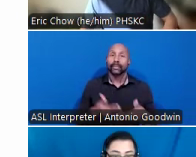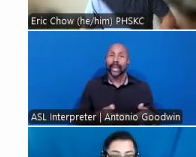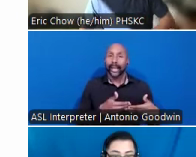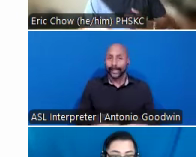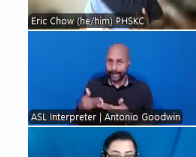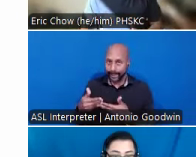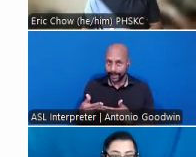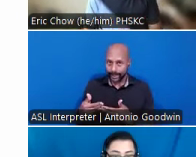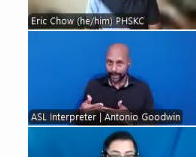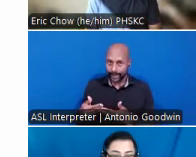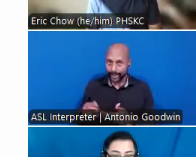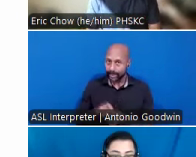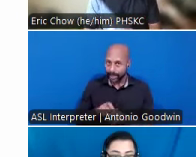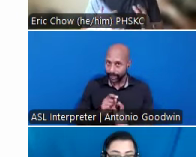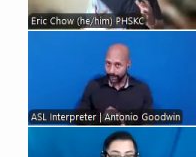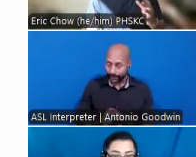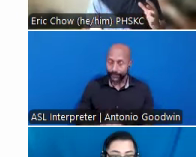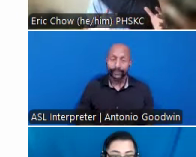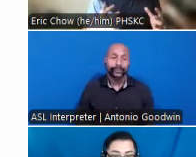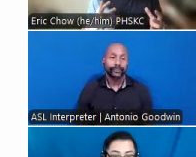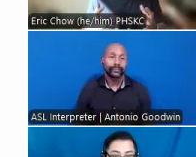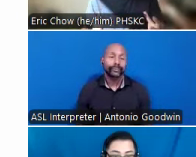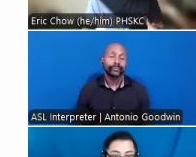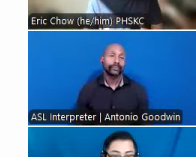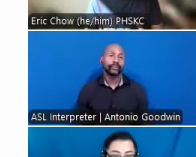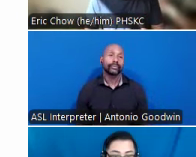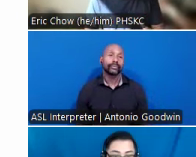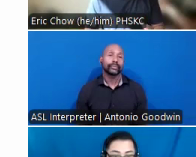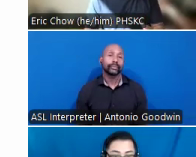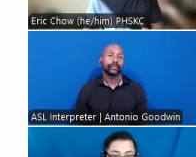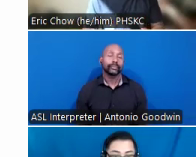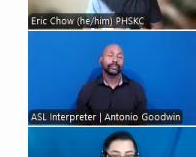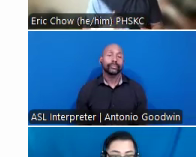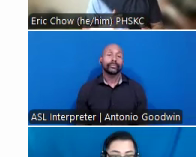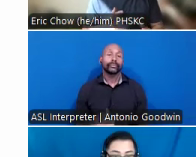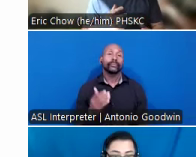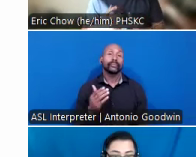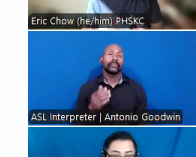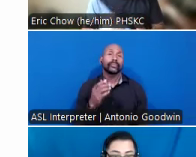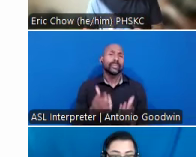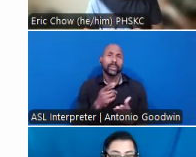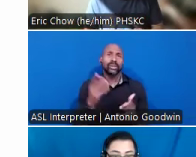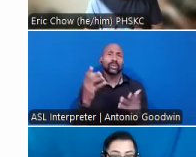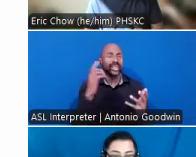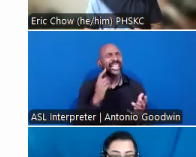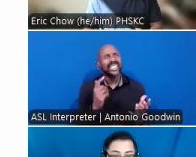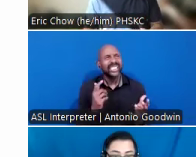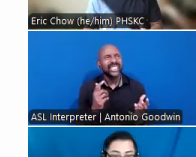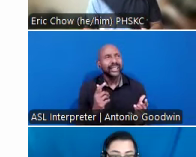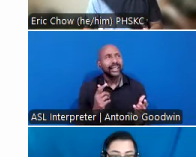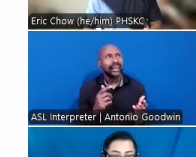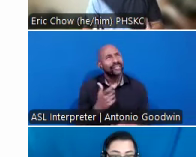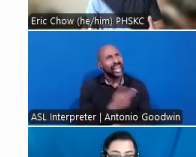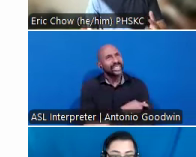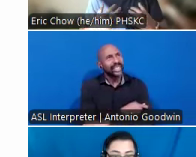So I know many people on the call are thinking, well, I don't usually think about vaccines in the context of individual respiratory viruses. So